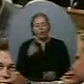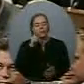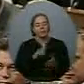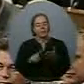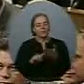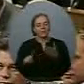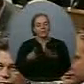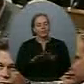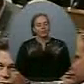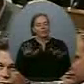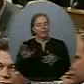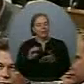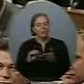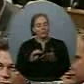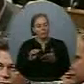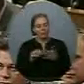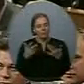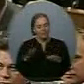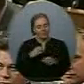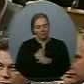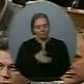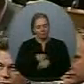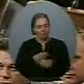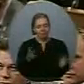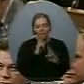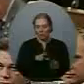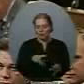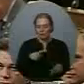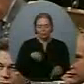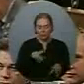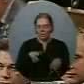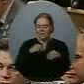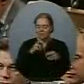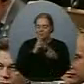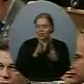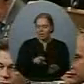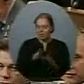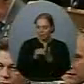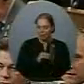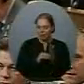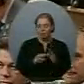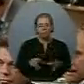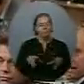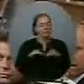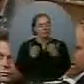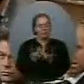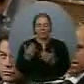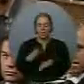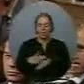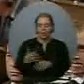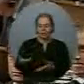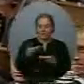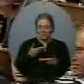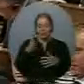and this government has fully accepted the report and fully accepted all the good recommendations that she's presented. I know the President of the Treasury Board is just as